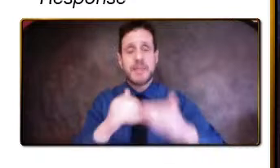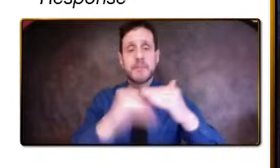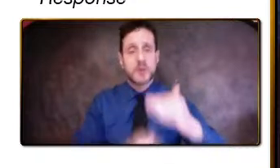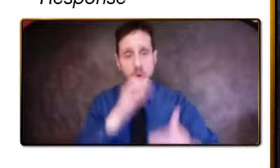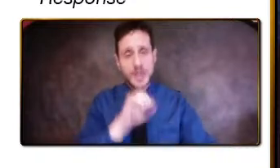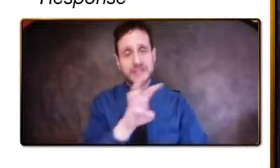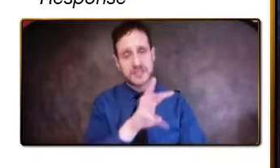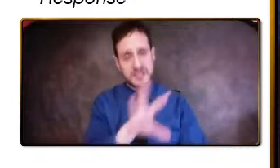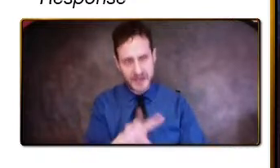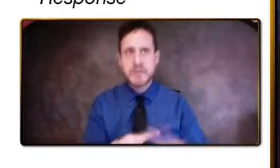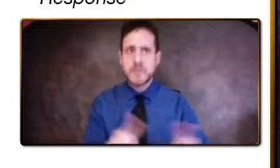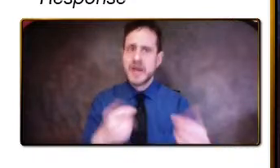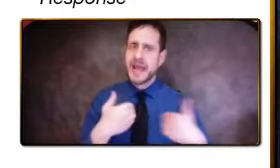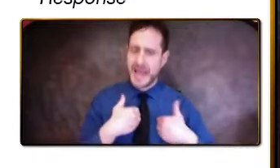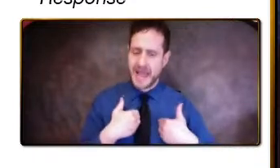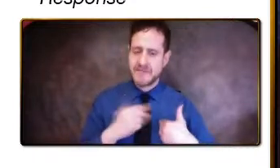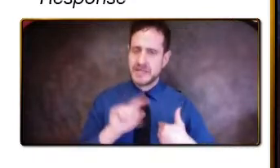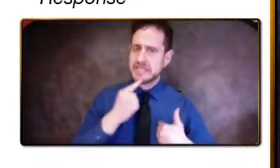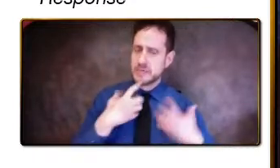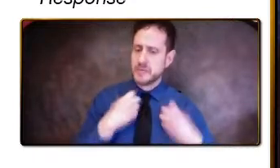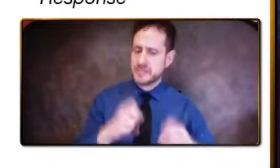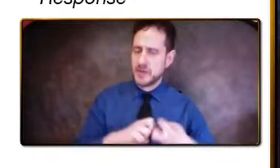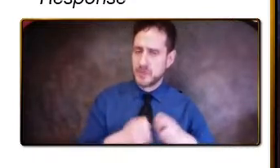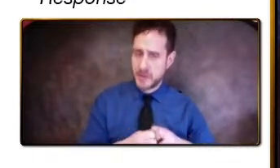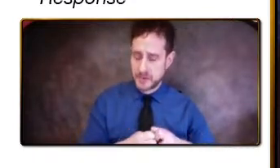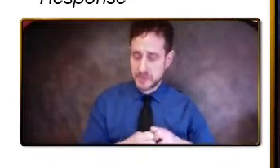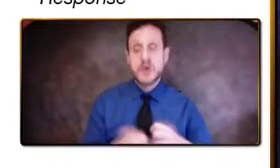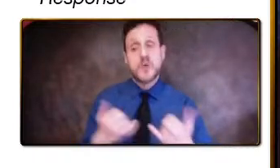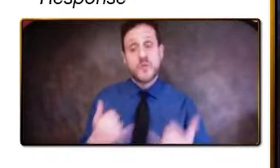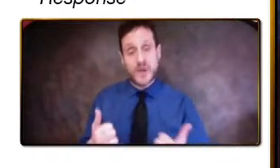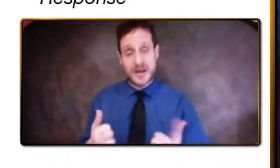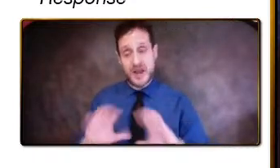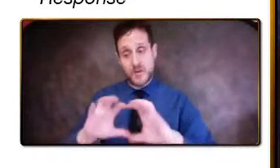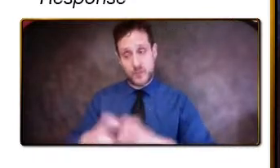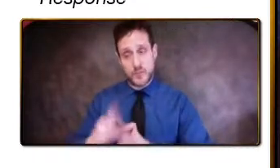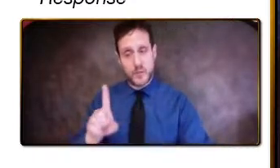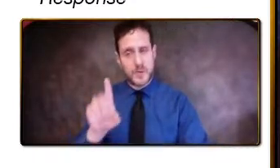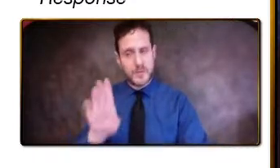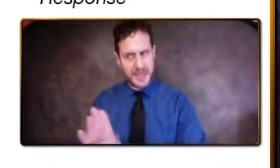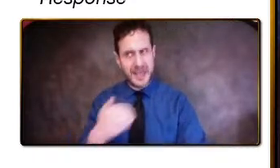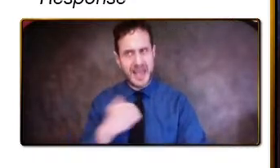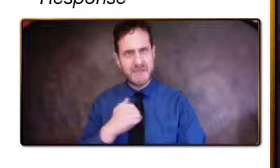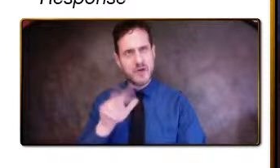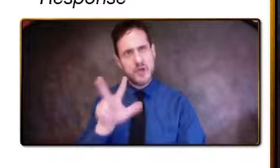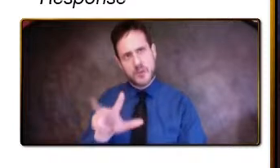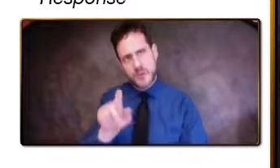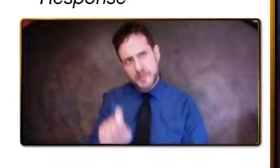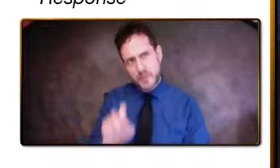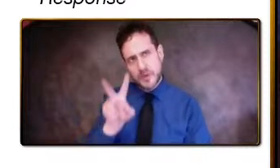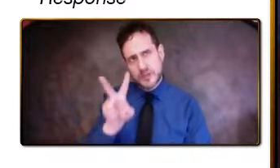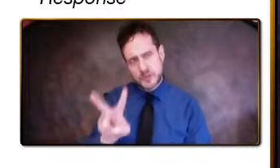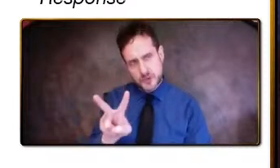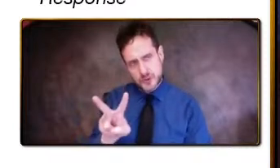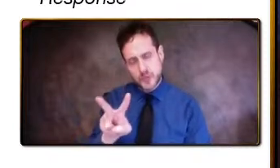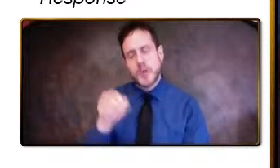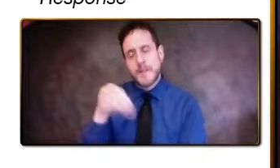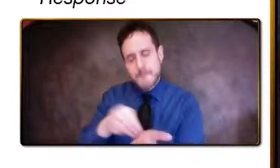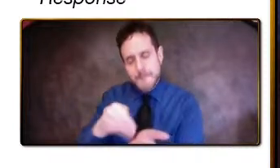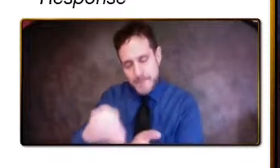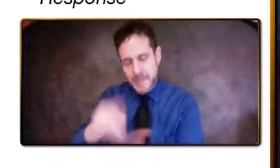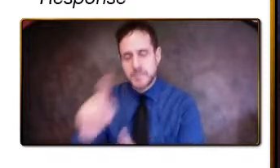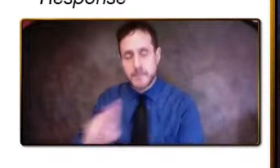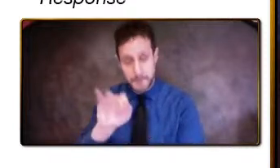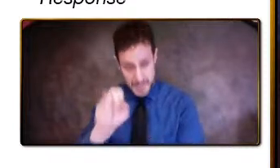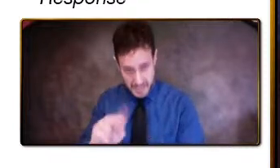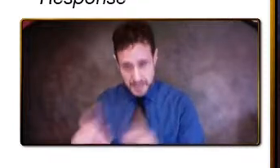Phase 1B that has about 3.2 million people in it. Having said that, we all want to make sure